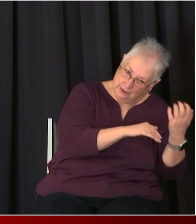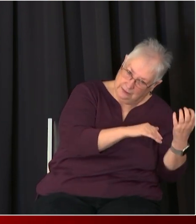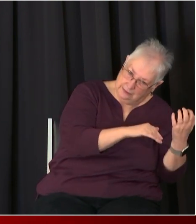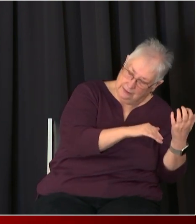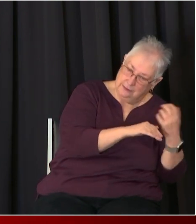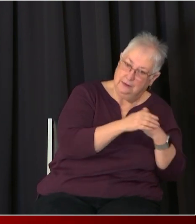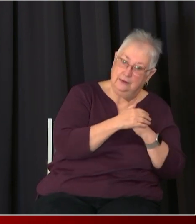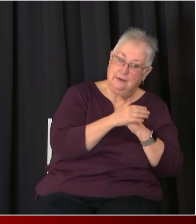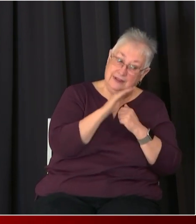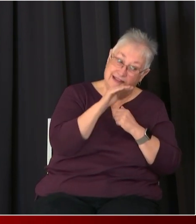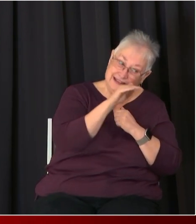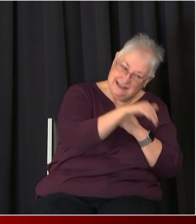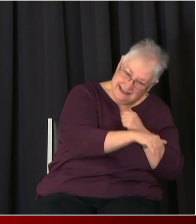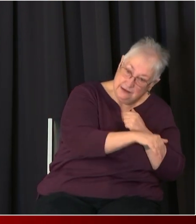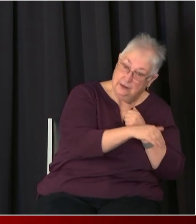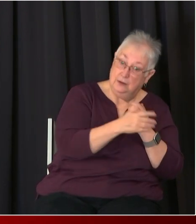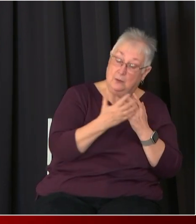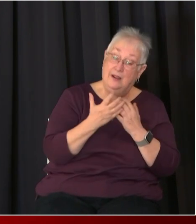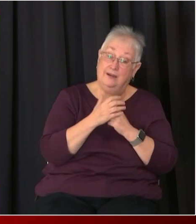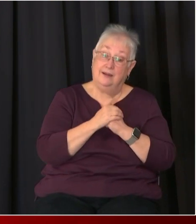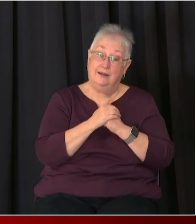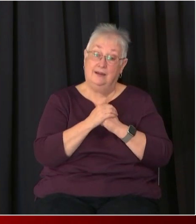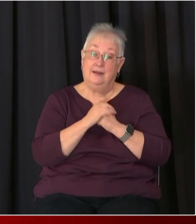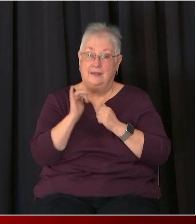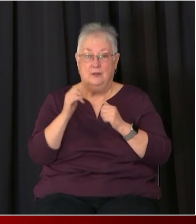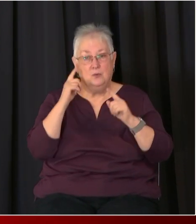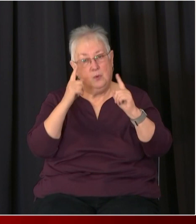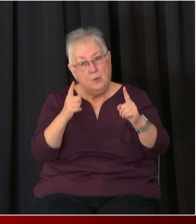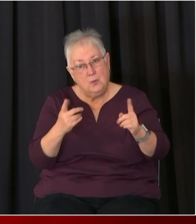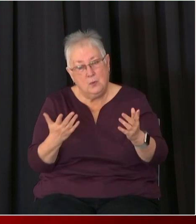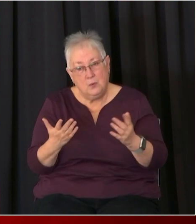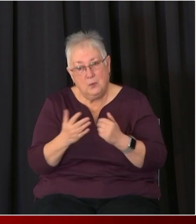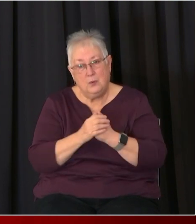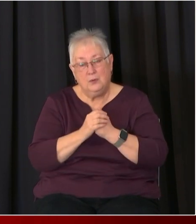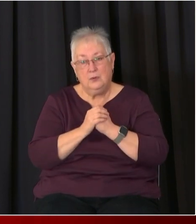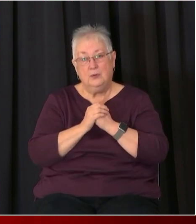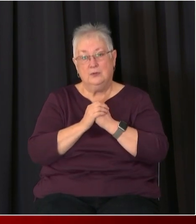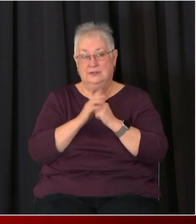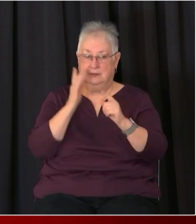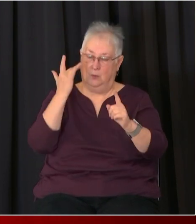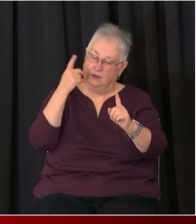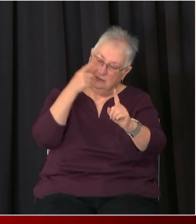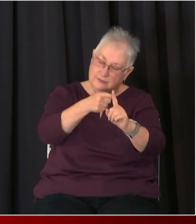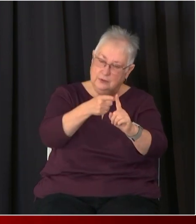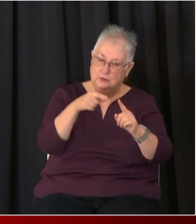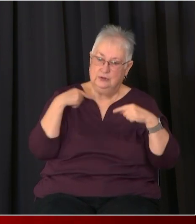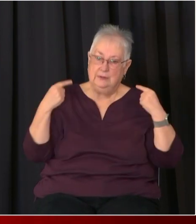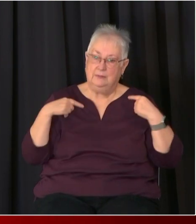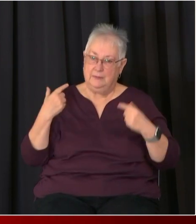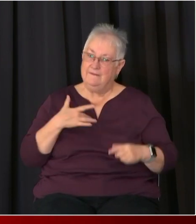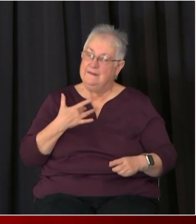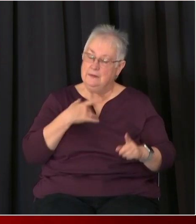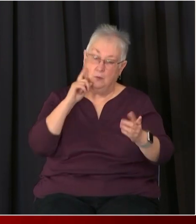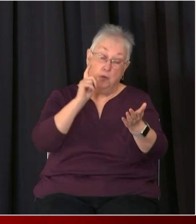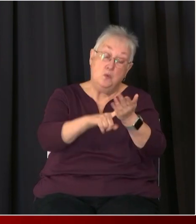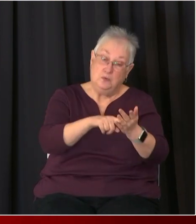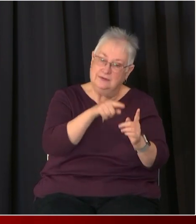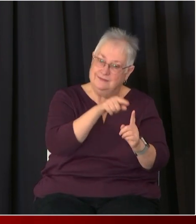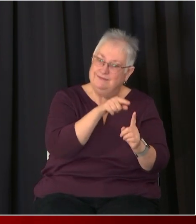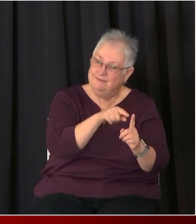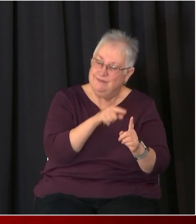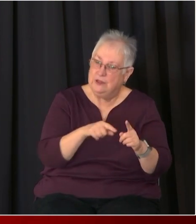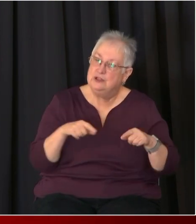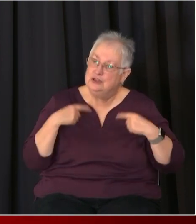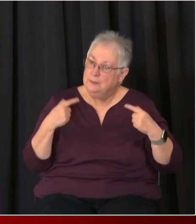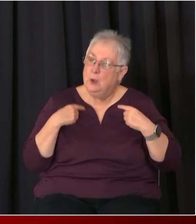we're experiencing, this becomes something that we can target and get us to where people can still frequent gyms, but